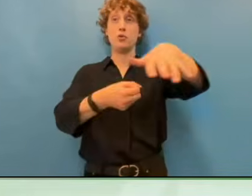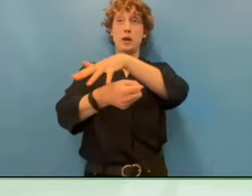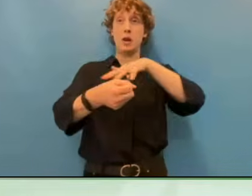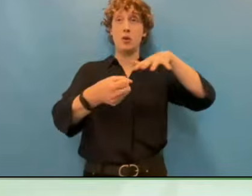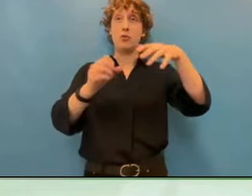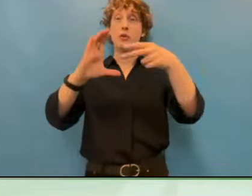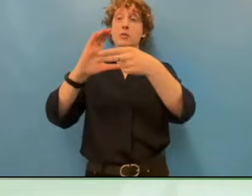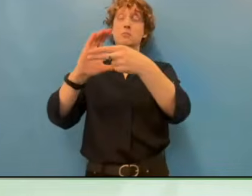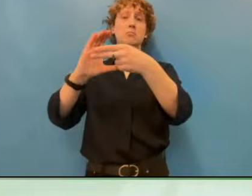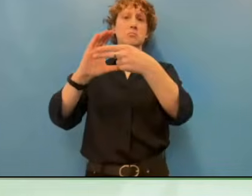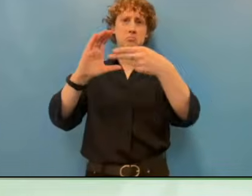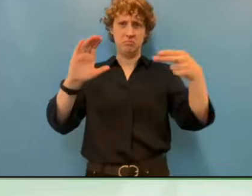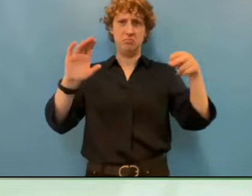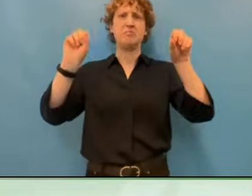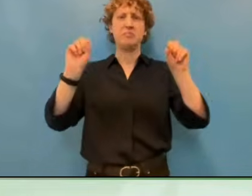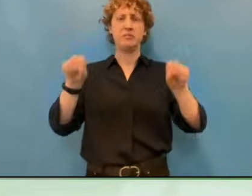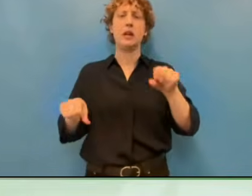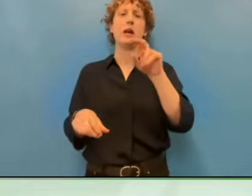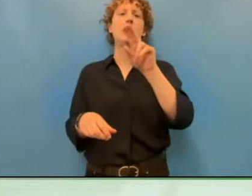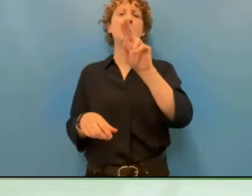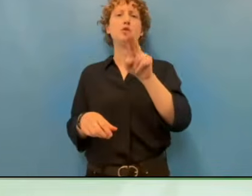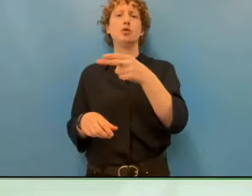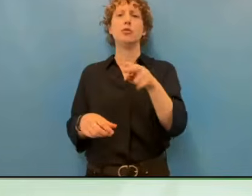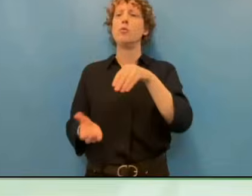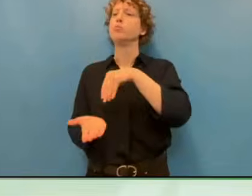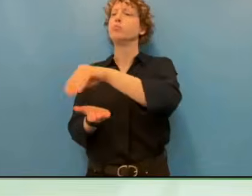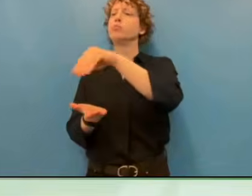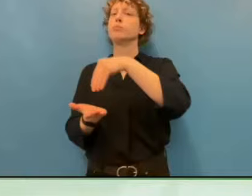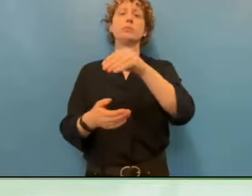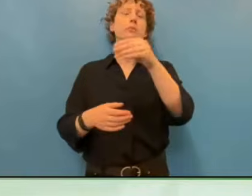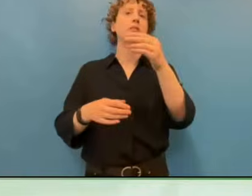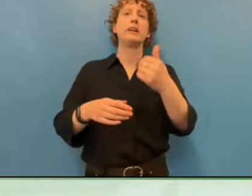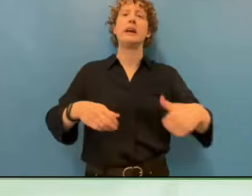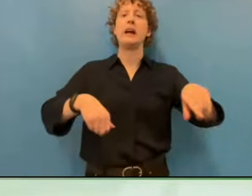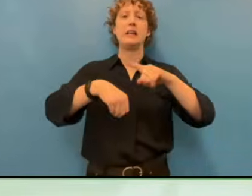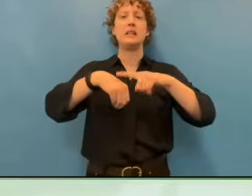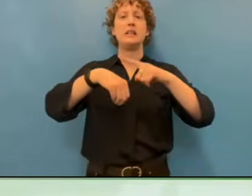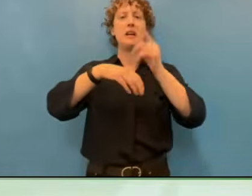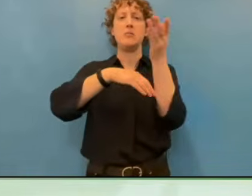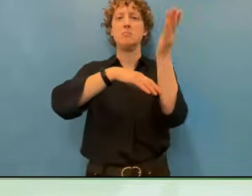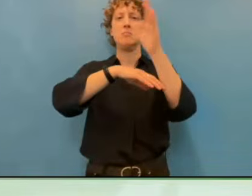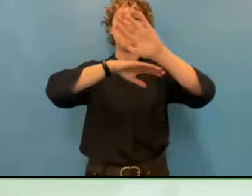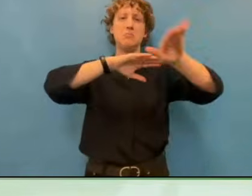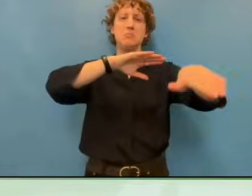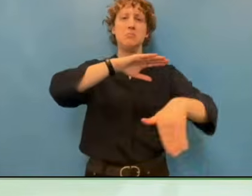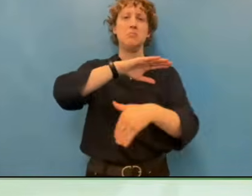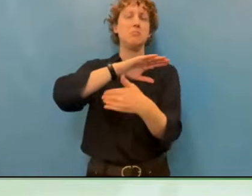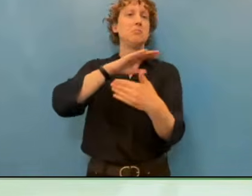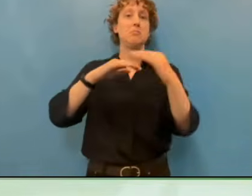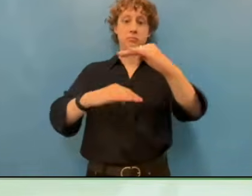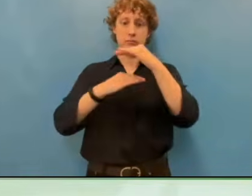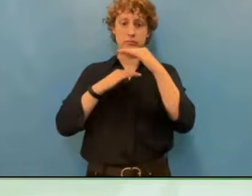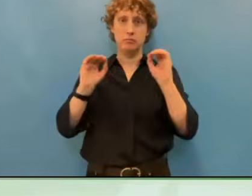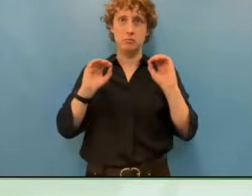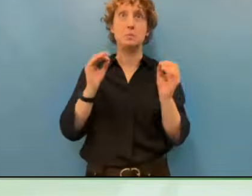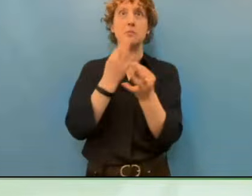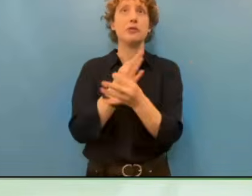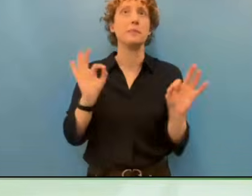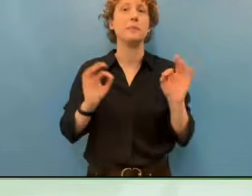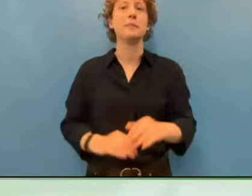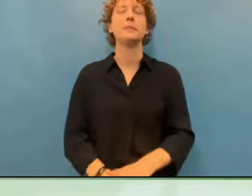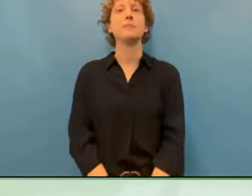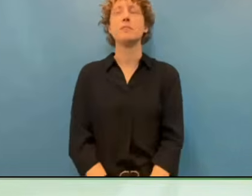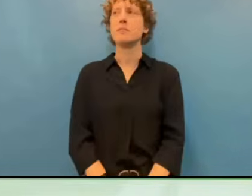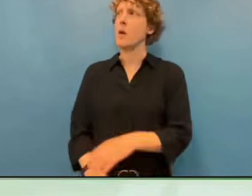time, without restrictions and free of charge. That is genuinely a fantastic aim, and I think one of the